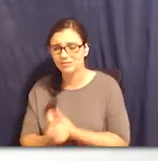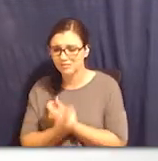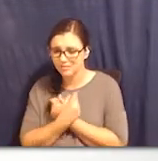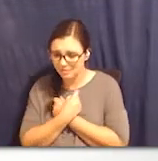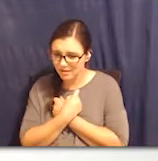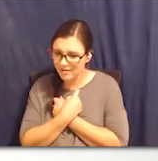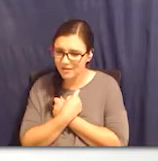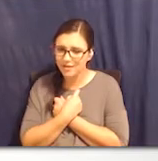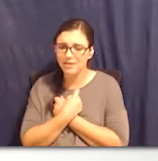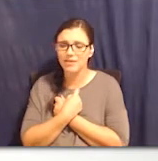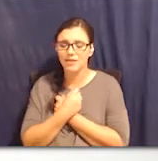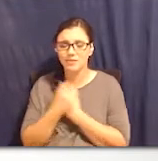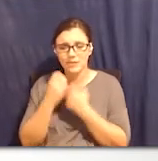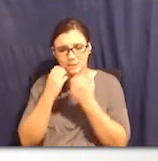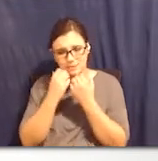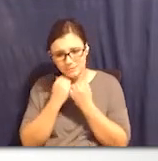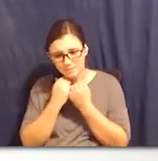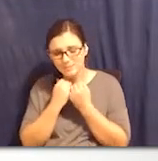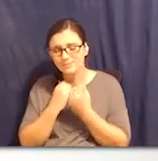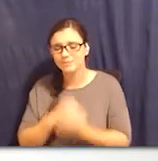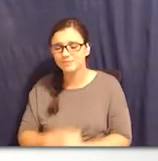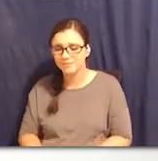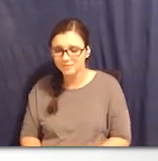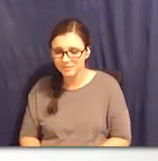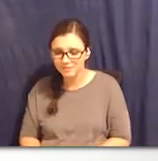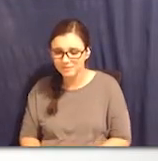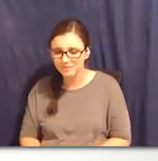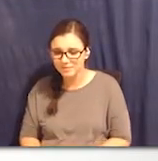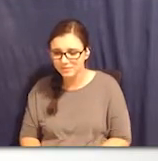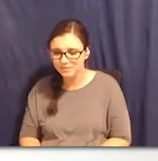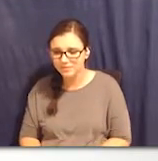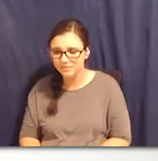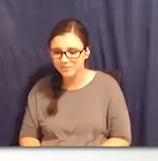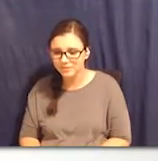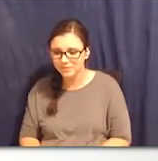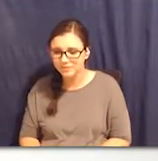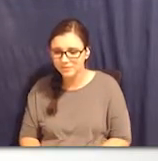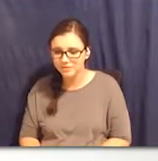We will need love and affection.